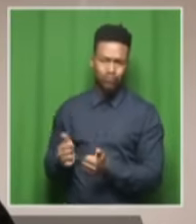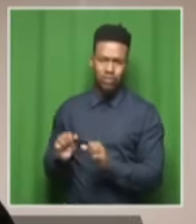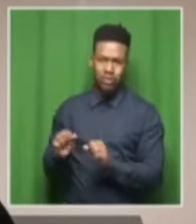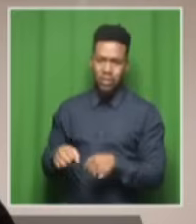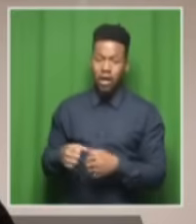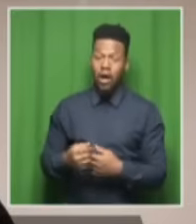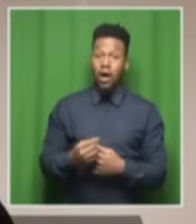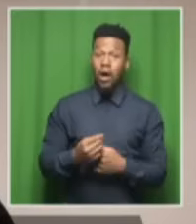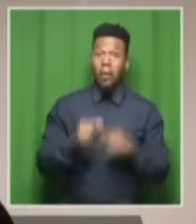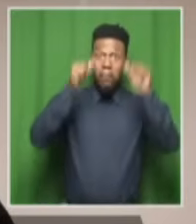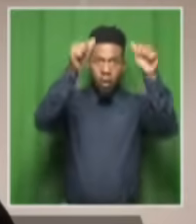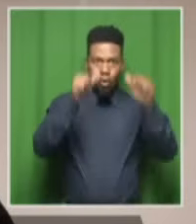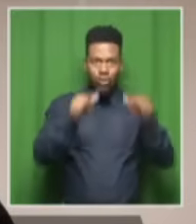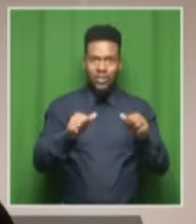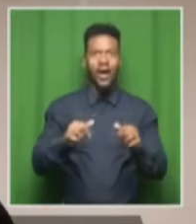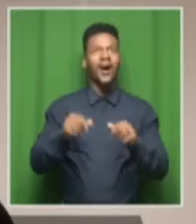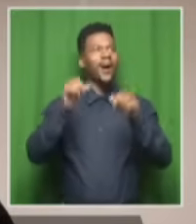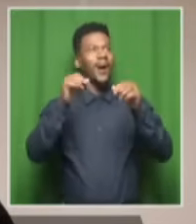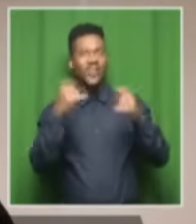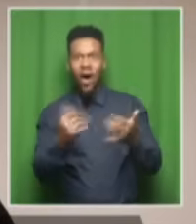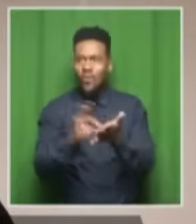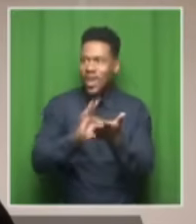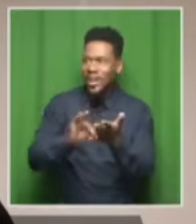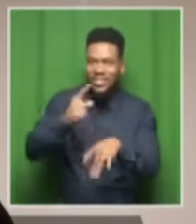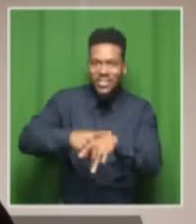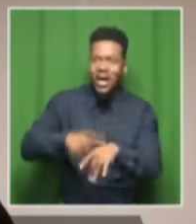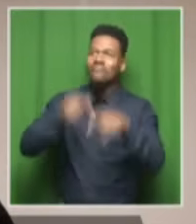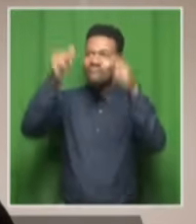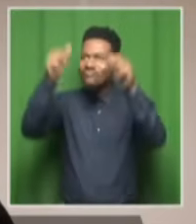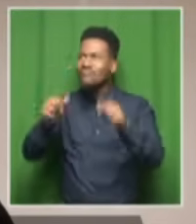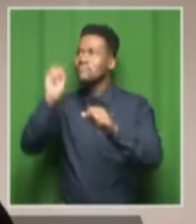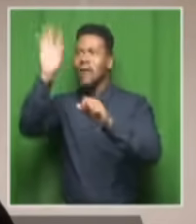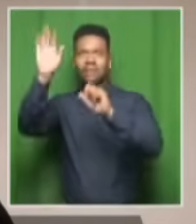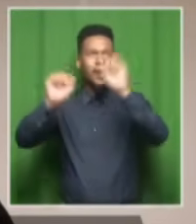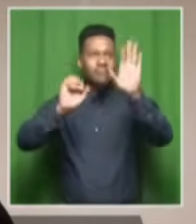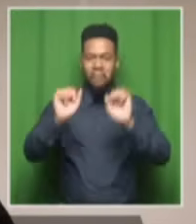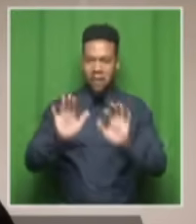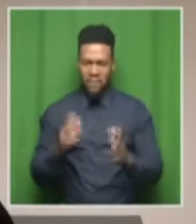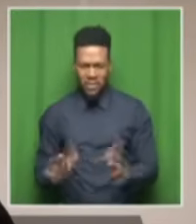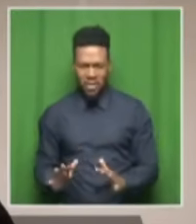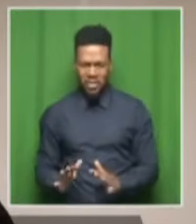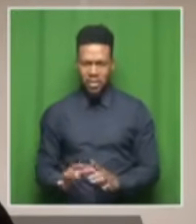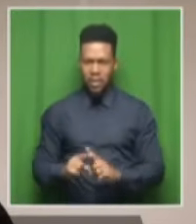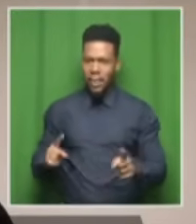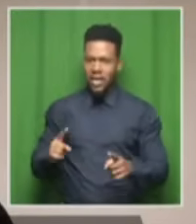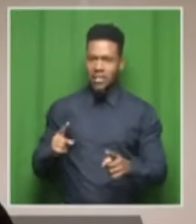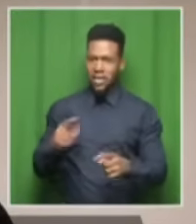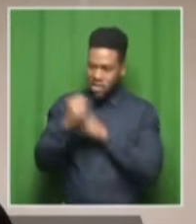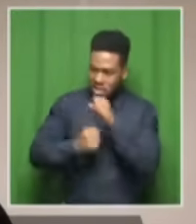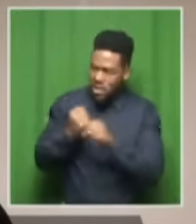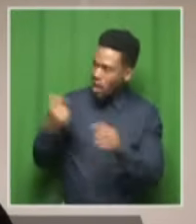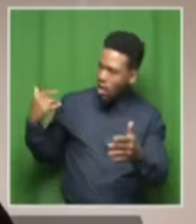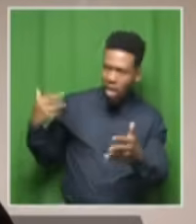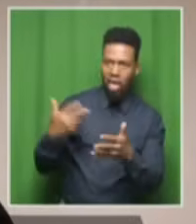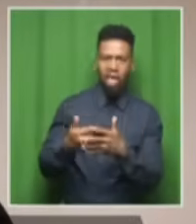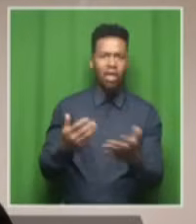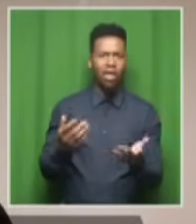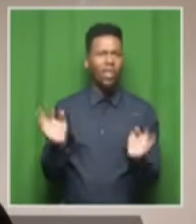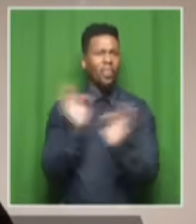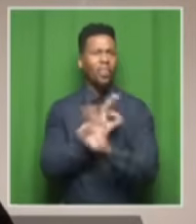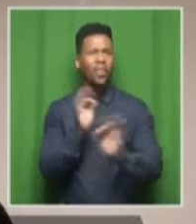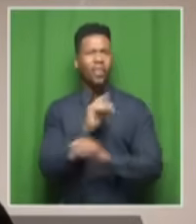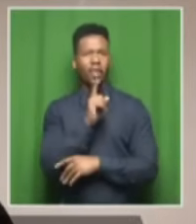the election time gets close. Oh, now we campaign and we do stuff. But where's everyone in the rest of the year? I mean, I listened